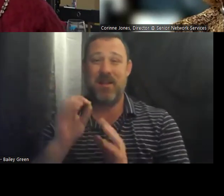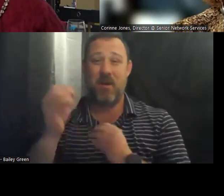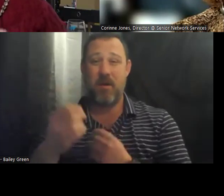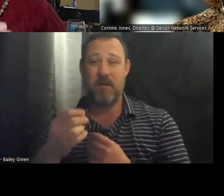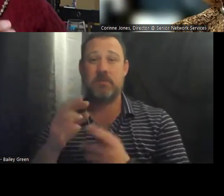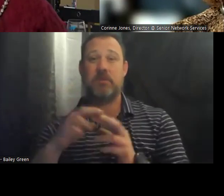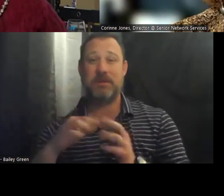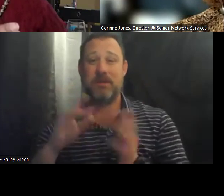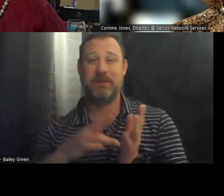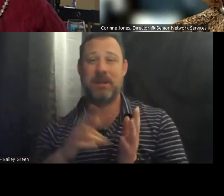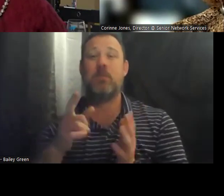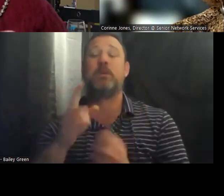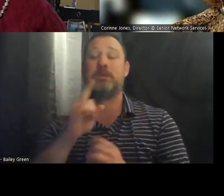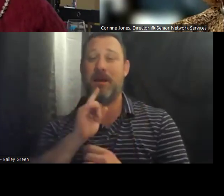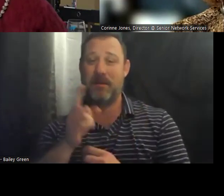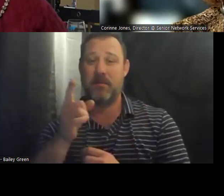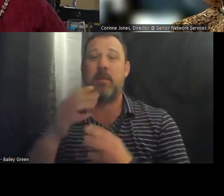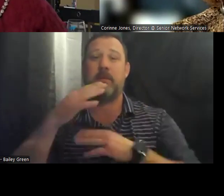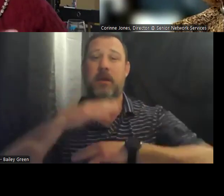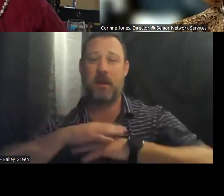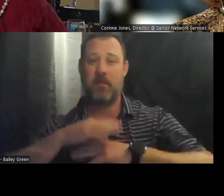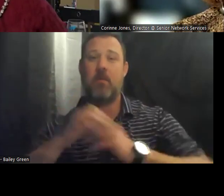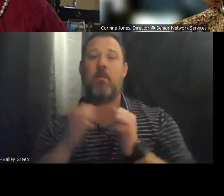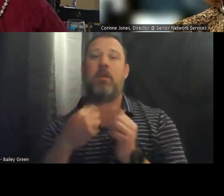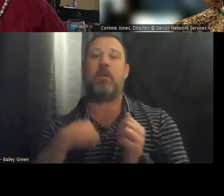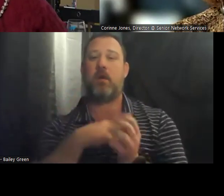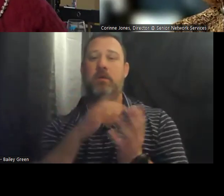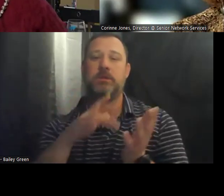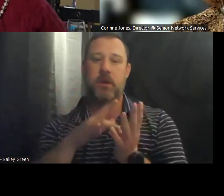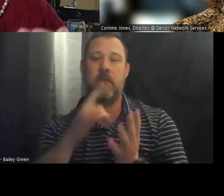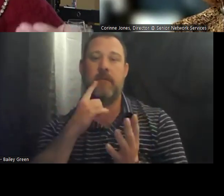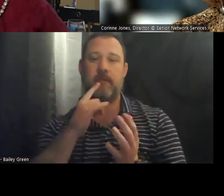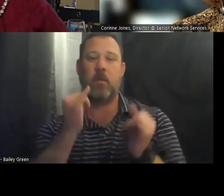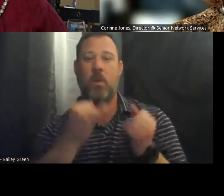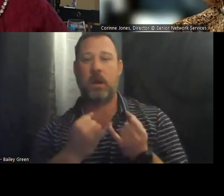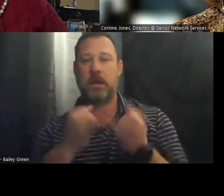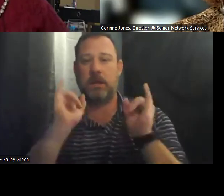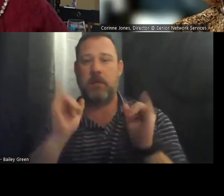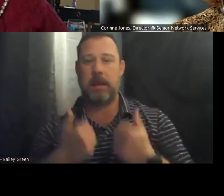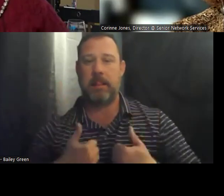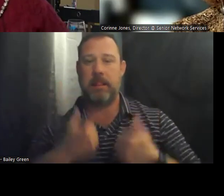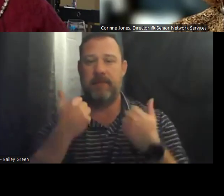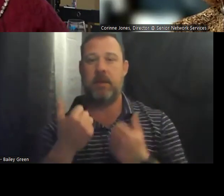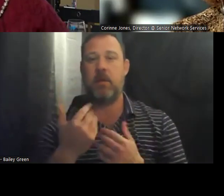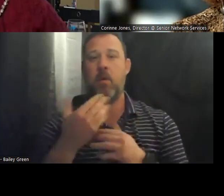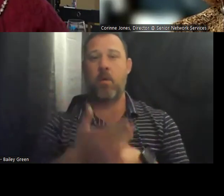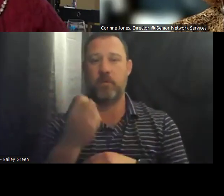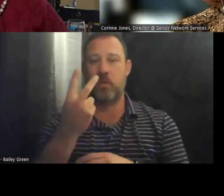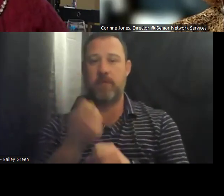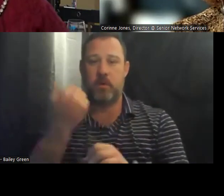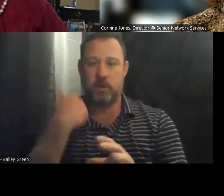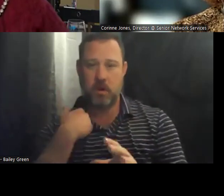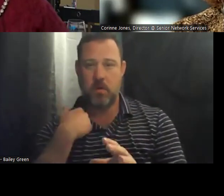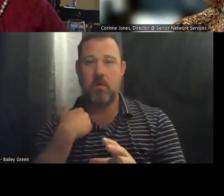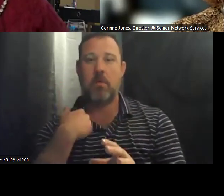Regional Center, was actually at the table with our Center for Independent Living more than a decade ago when